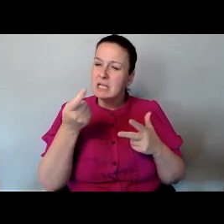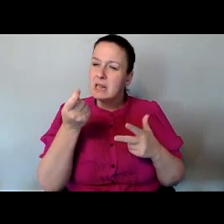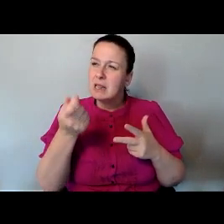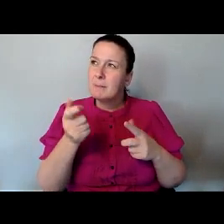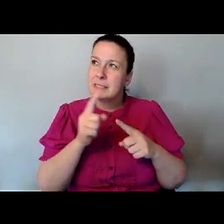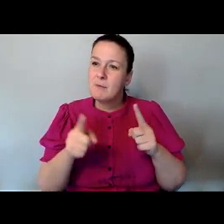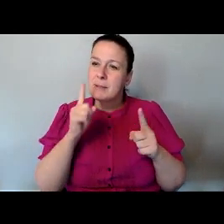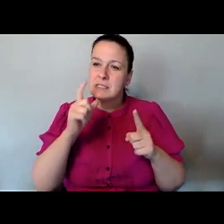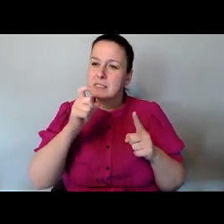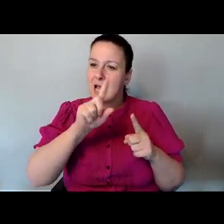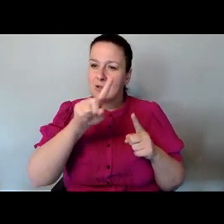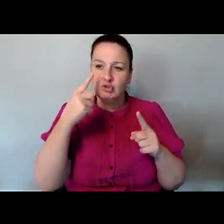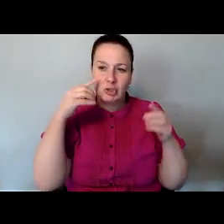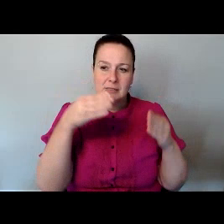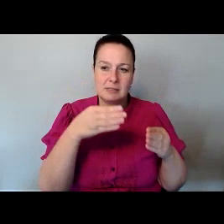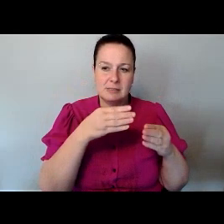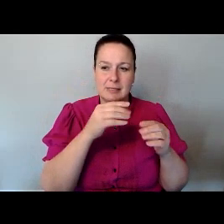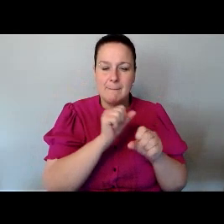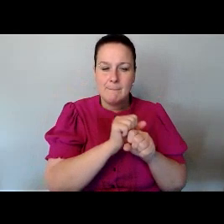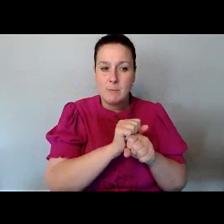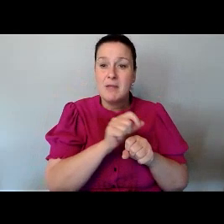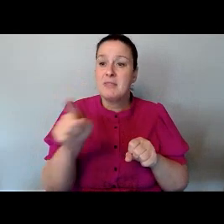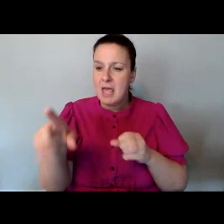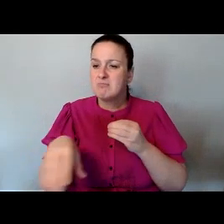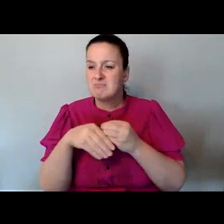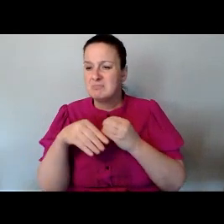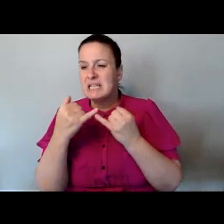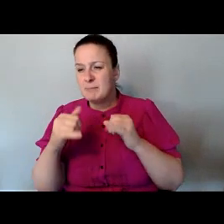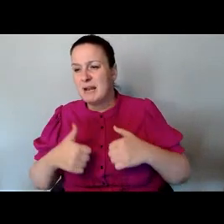employment. So they do independent living skills,